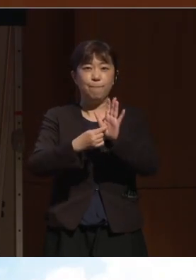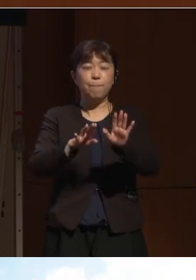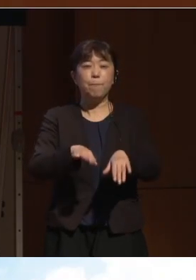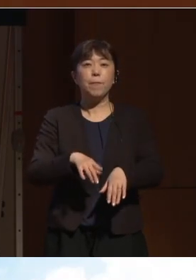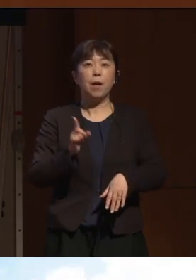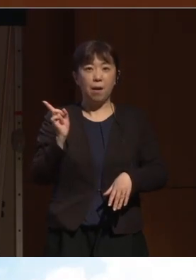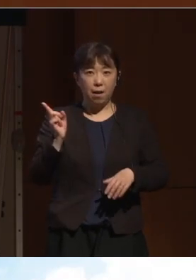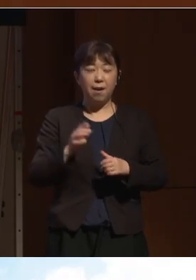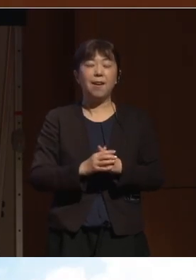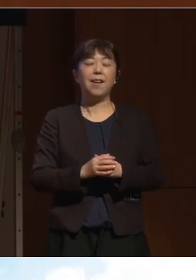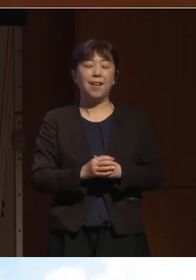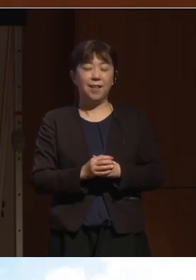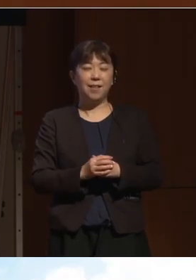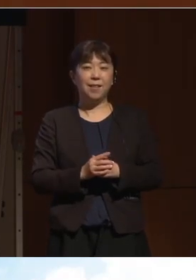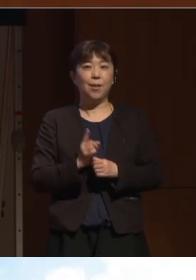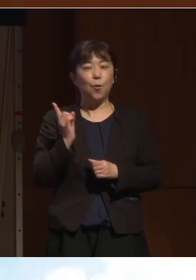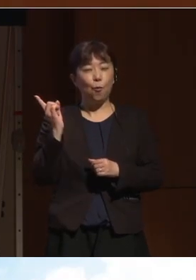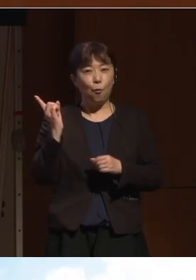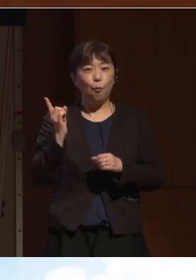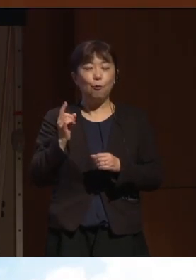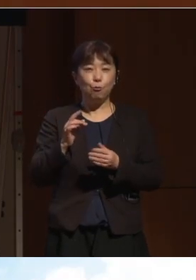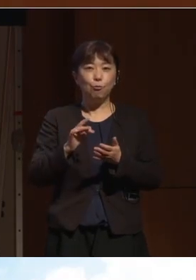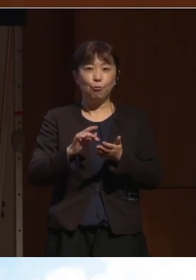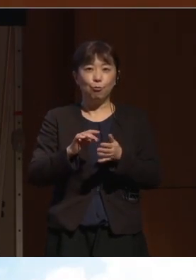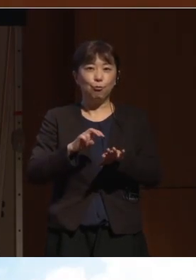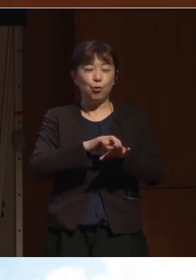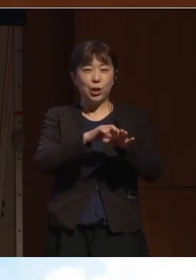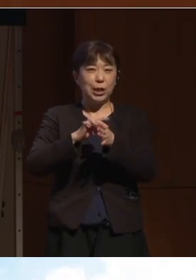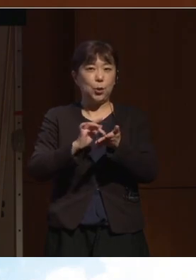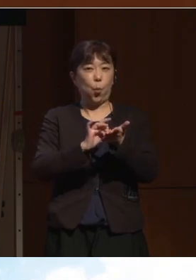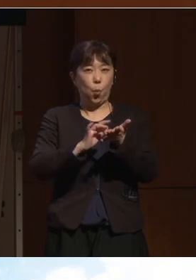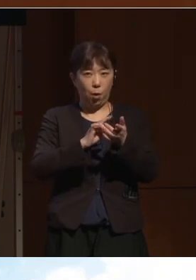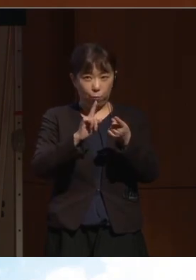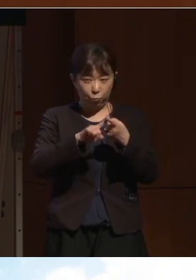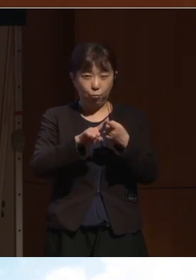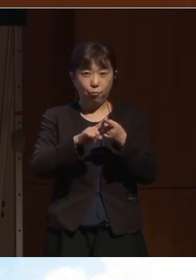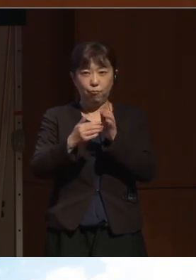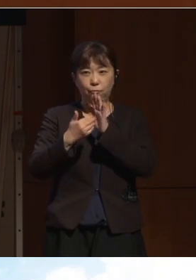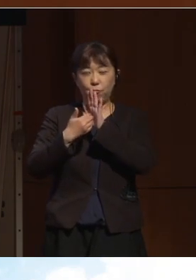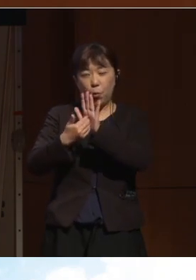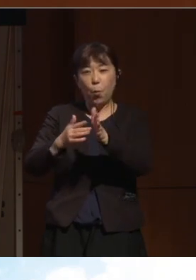the Japanese colleagues here, were a pivotal part in that multilateral and collaborative effort.